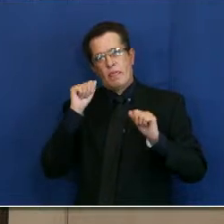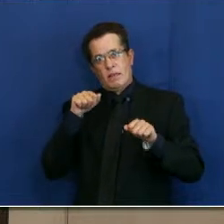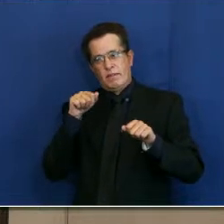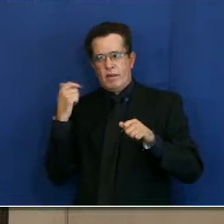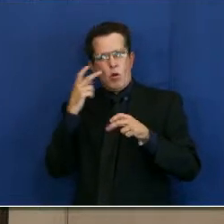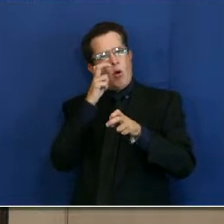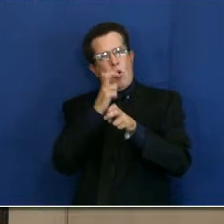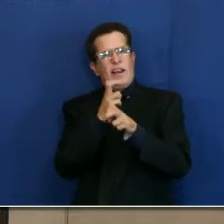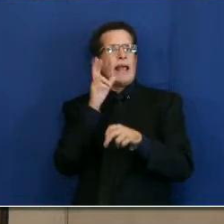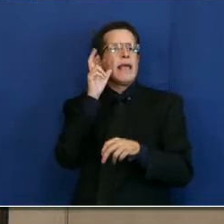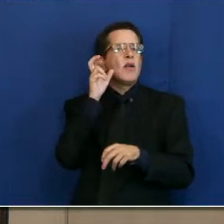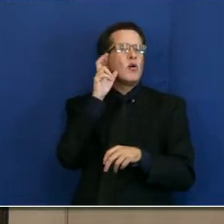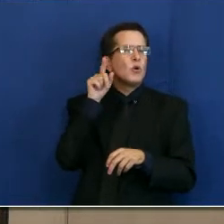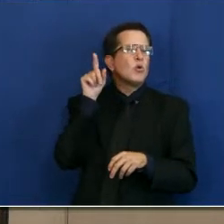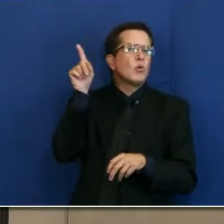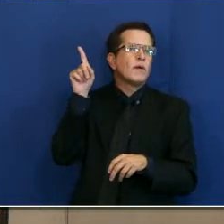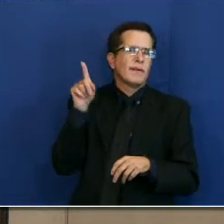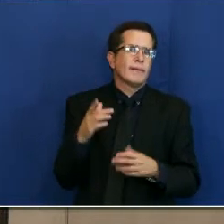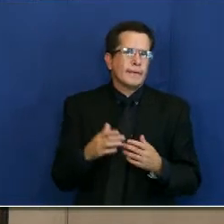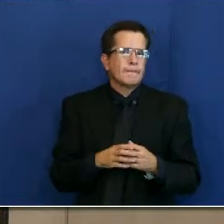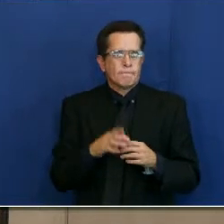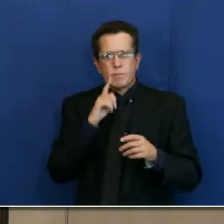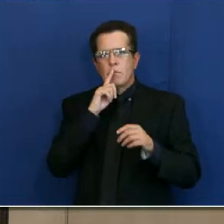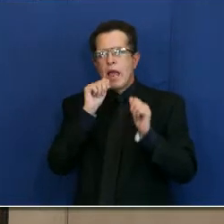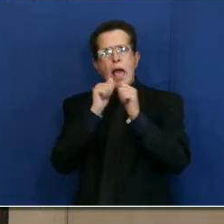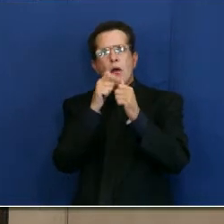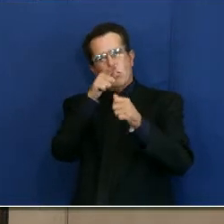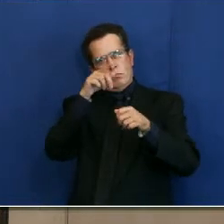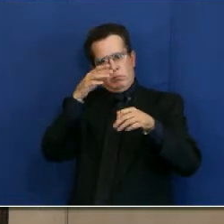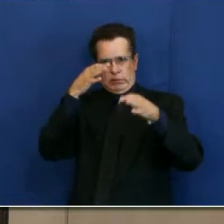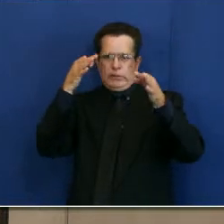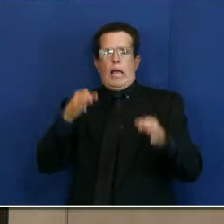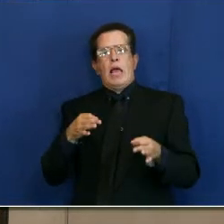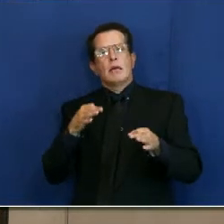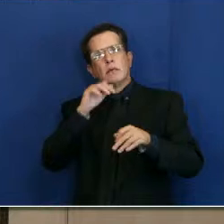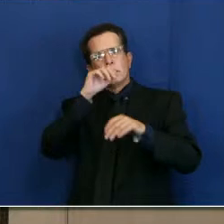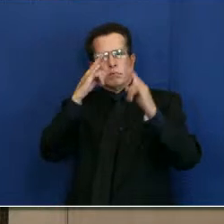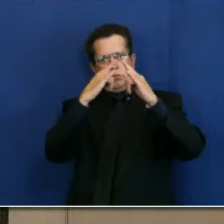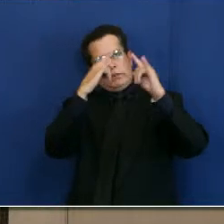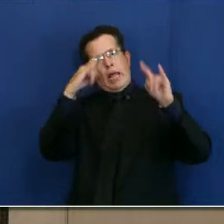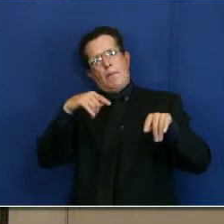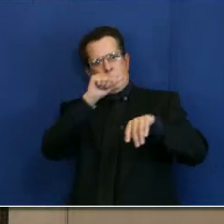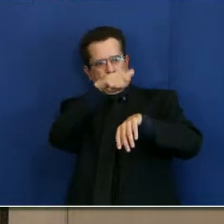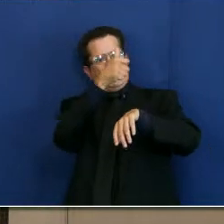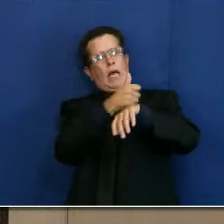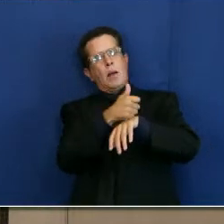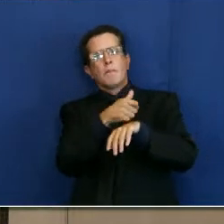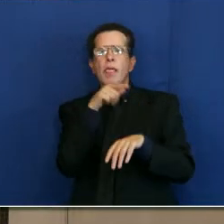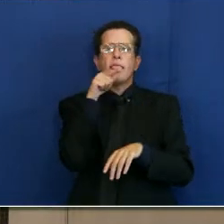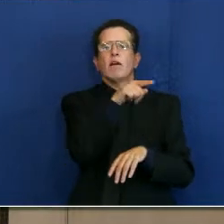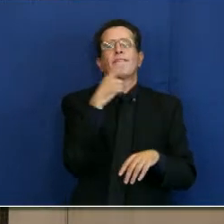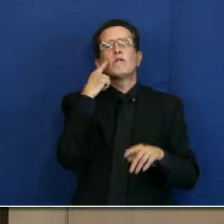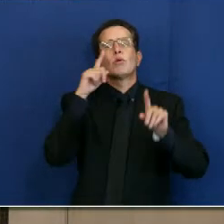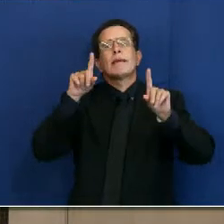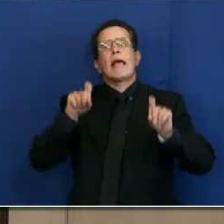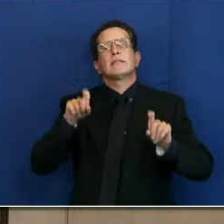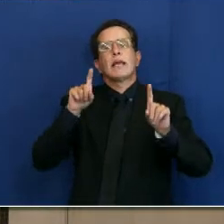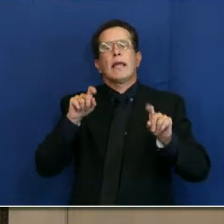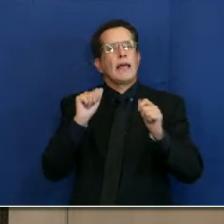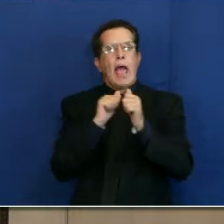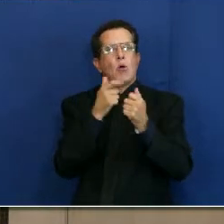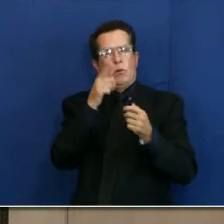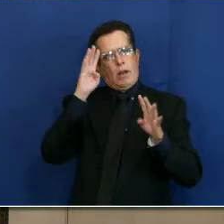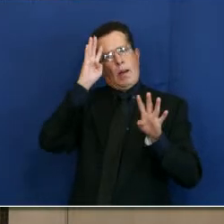or landed on that? Yeah, how did it land there and how Okay. might it land somewhere else? Yeah, I'll start,